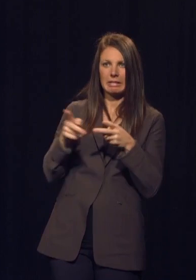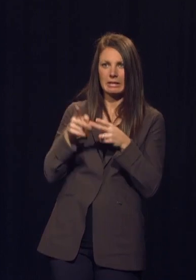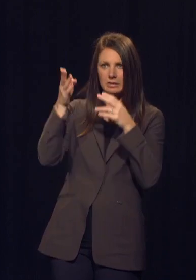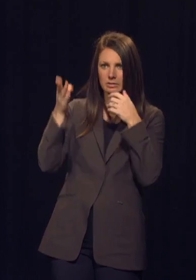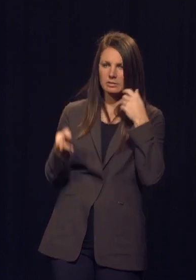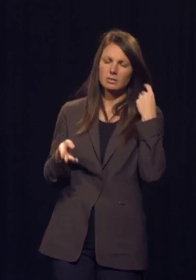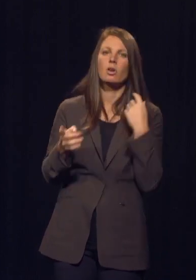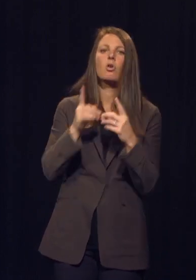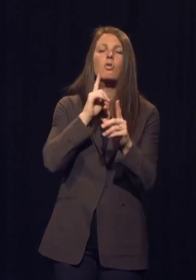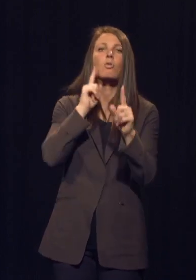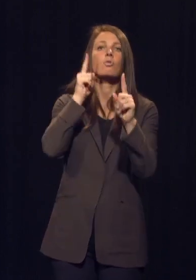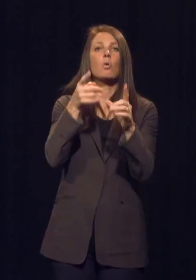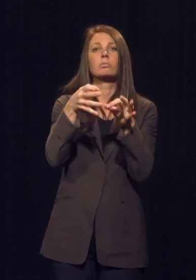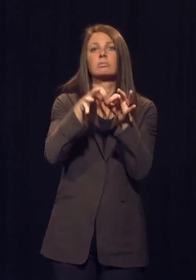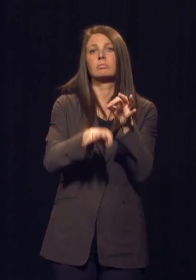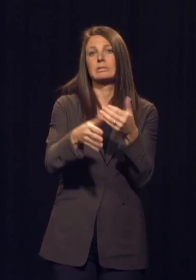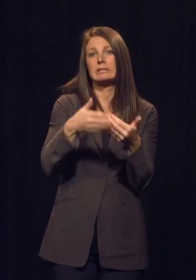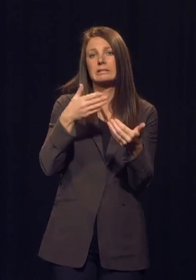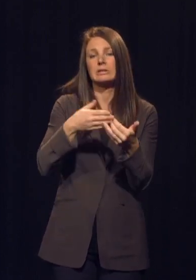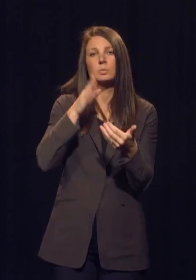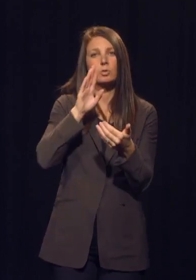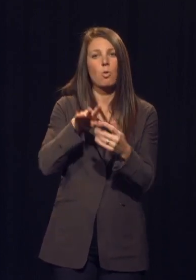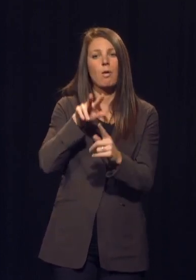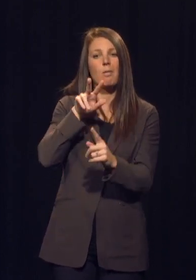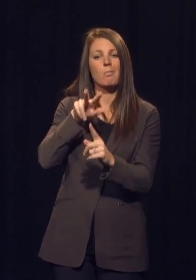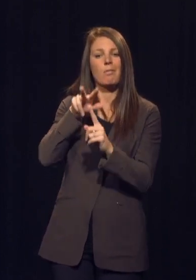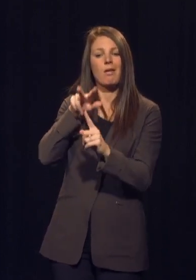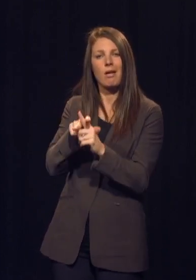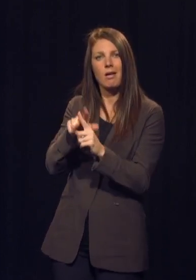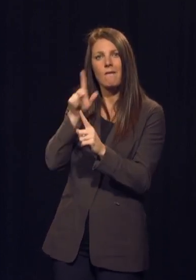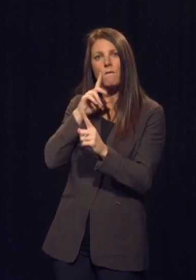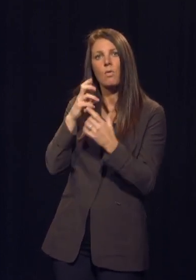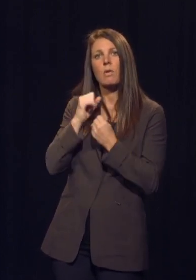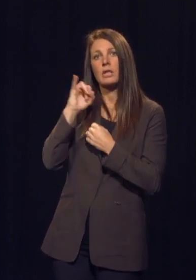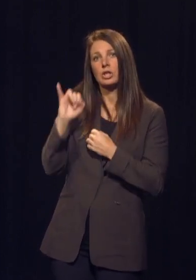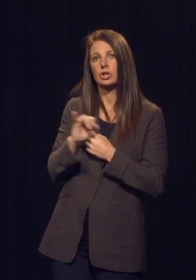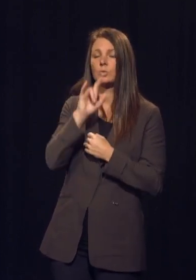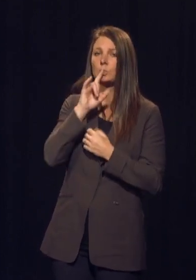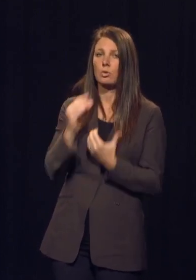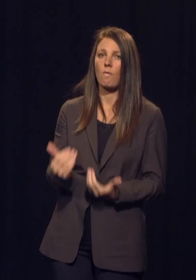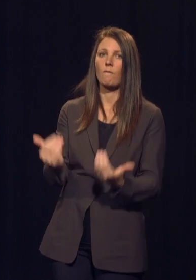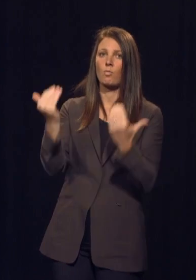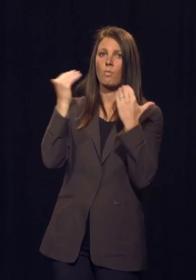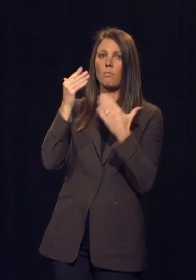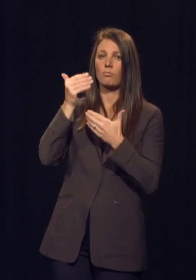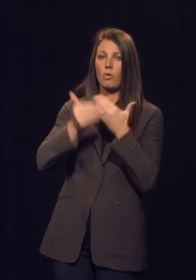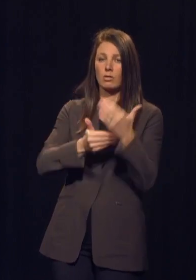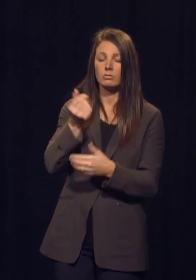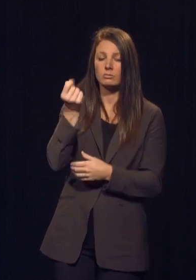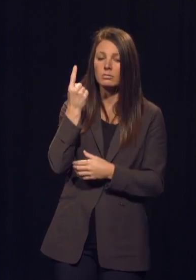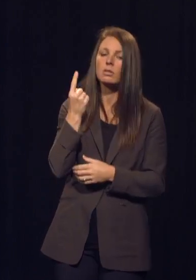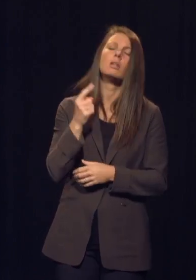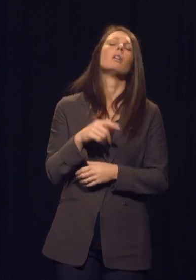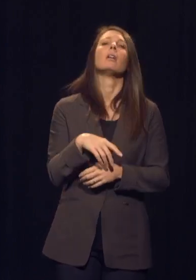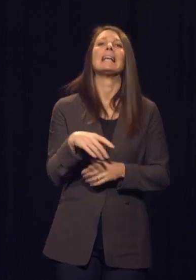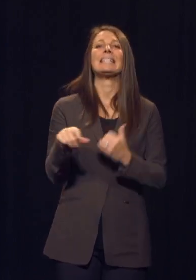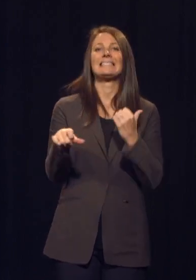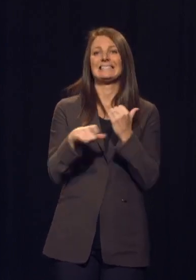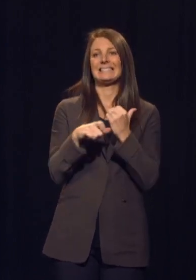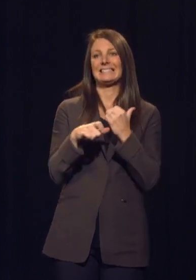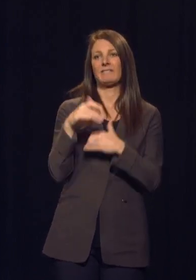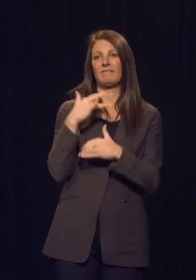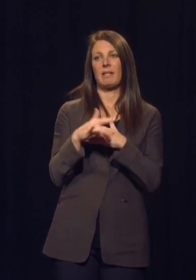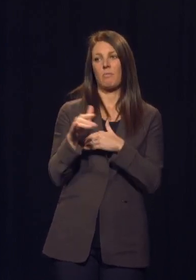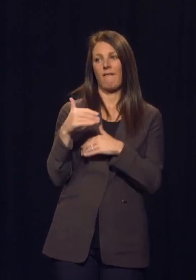While the goal is simple and easy, we know applying for and enrolling in health insurance can be overwhelming. Please know that there's assistance